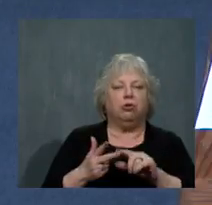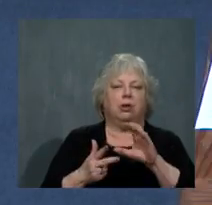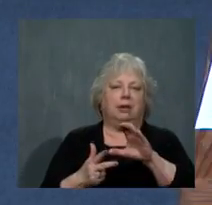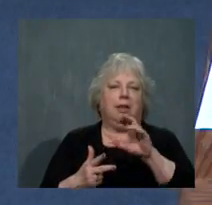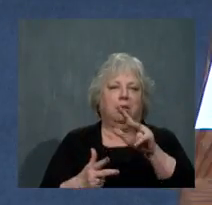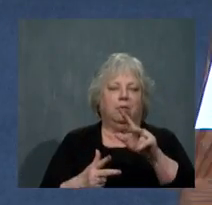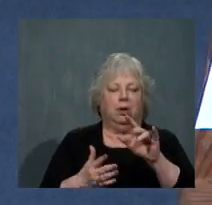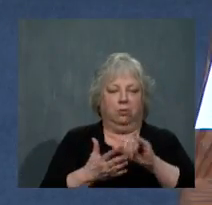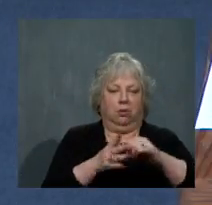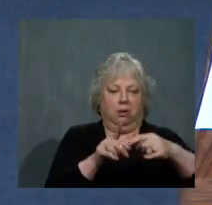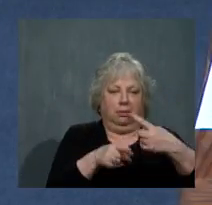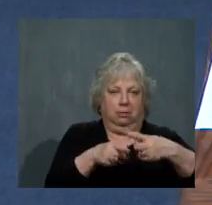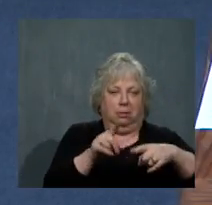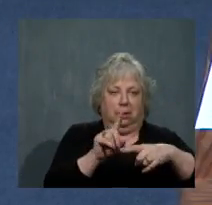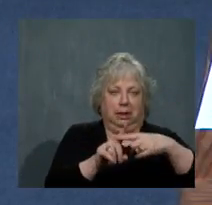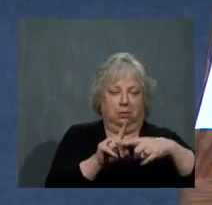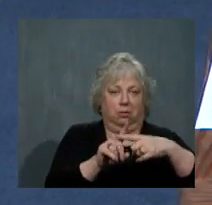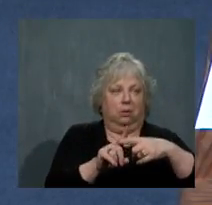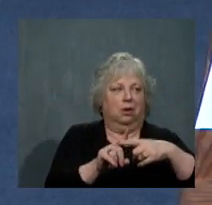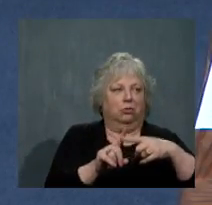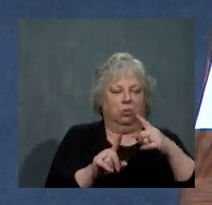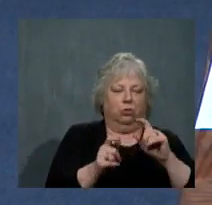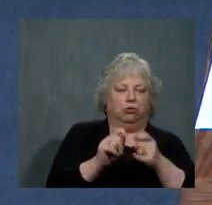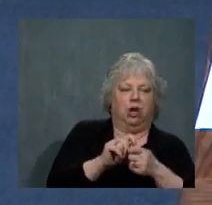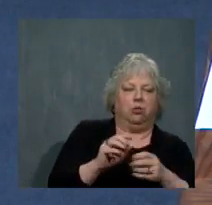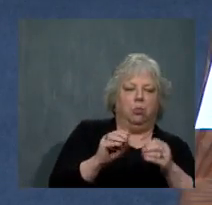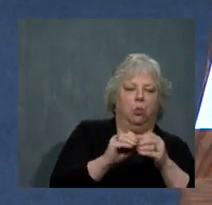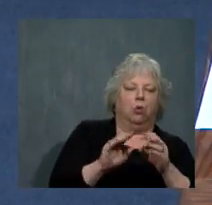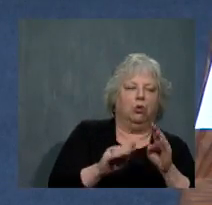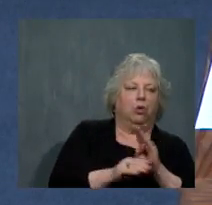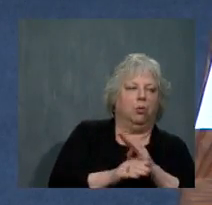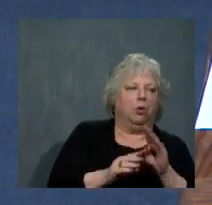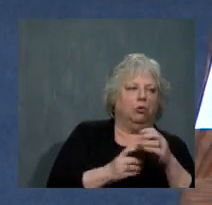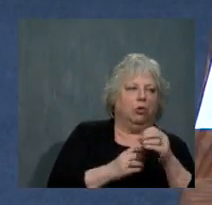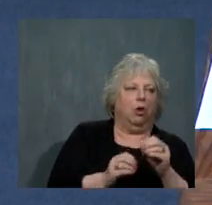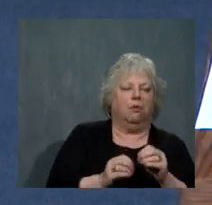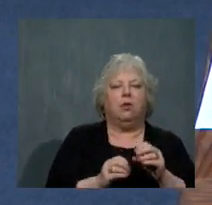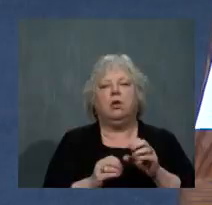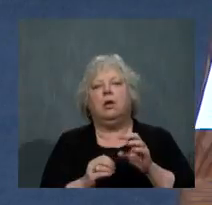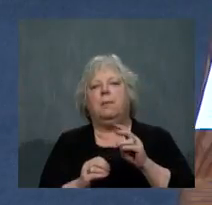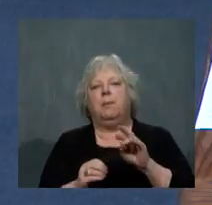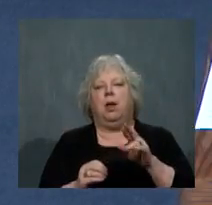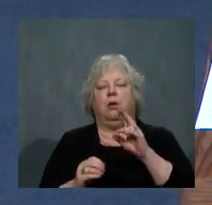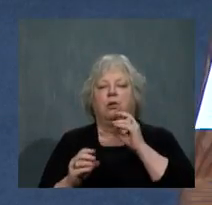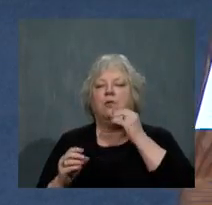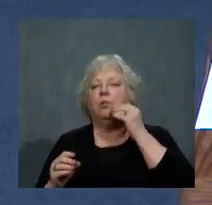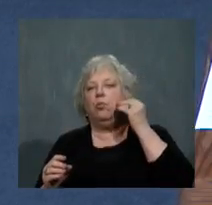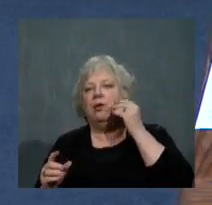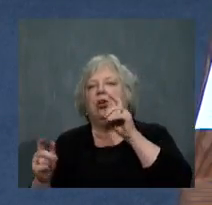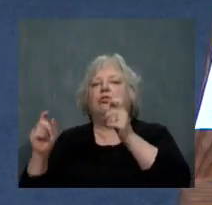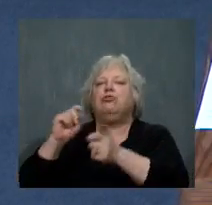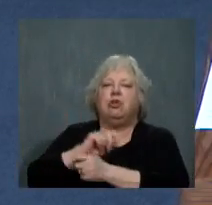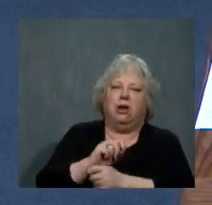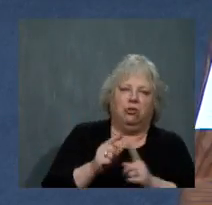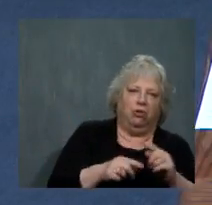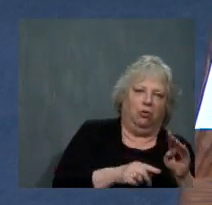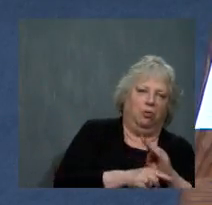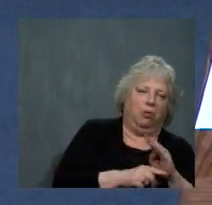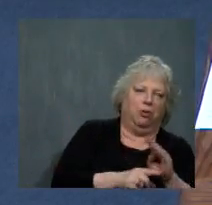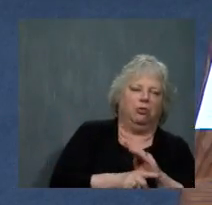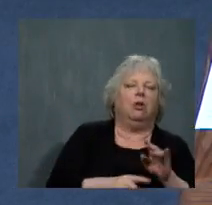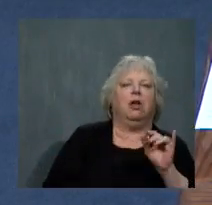that intersection, it is more going to a commercial office I see, use. so you're moving it from residential high Yes, density that's to correct. commercial.